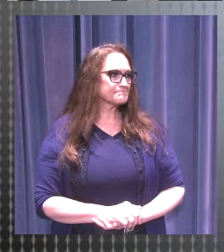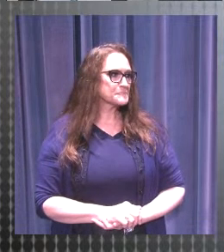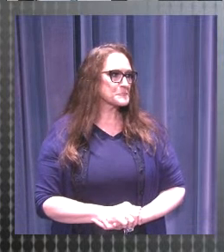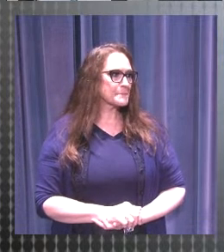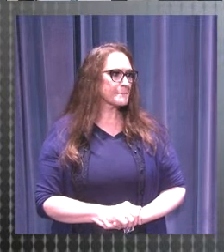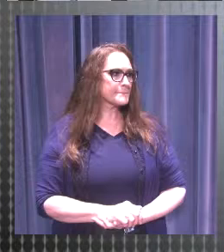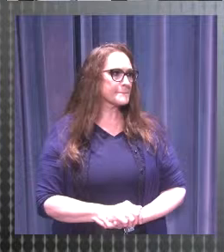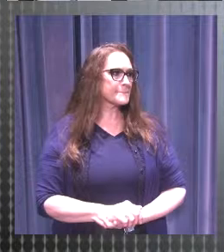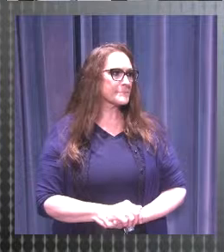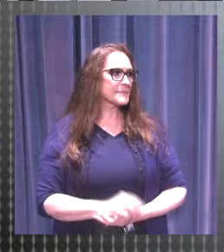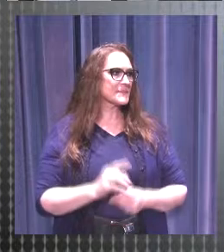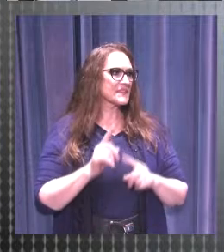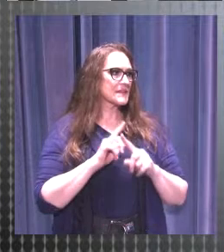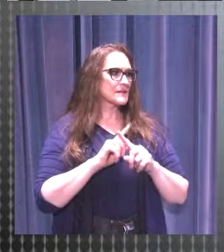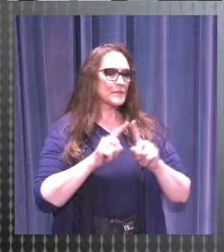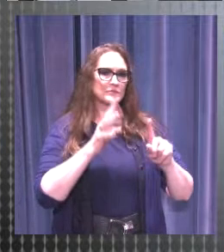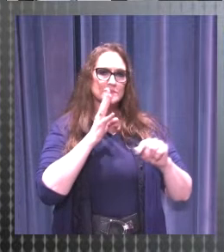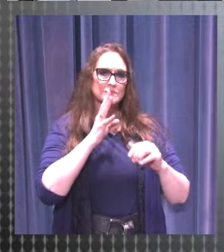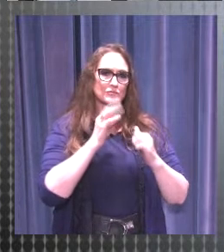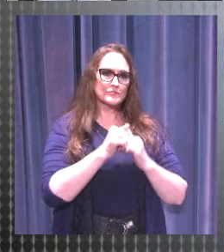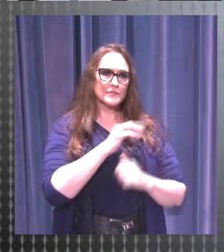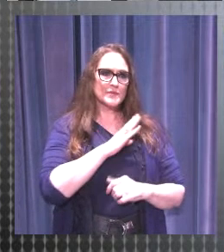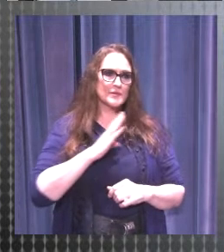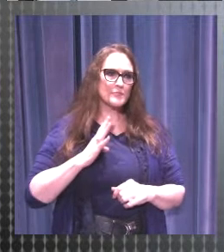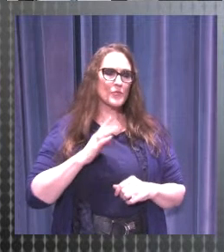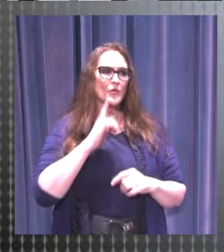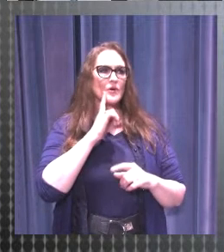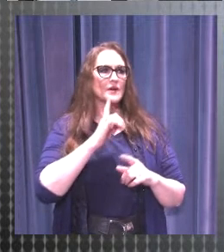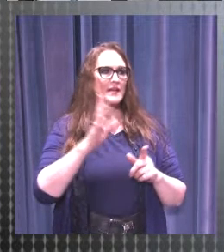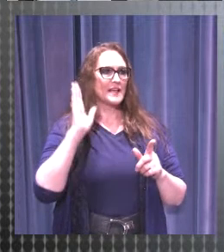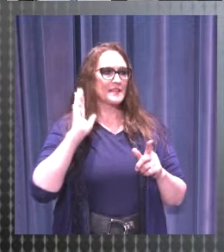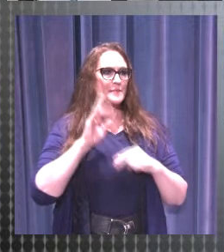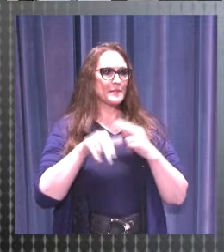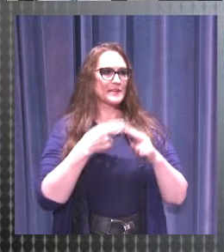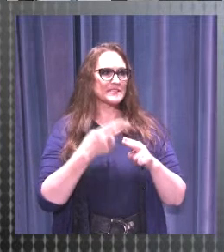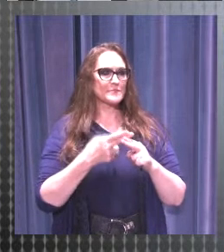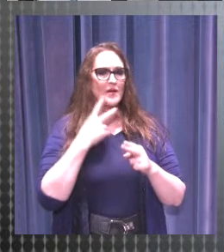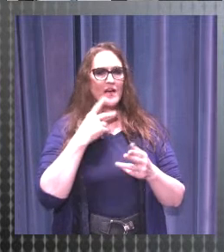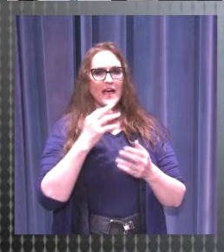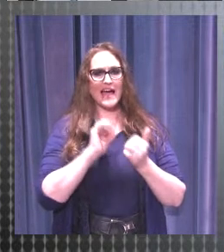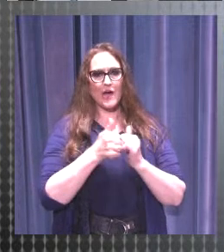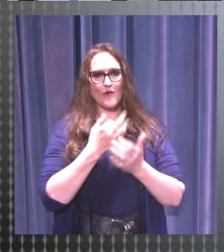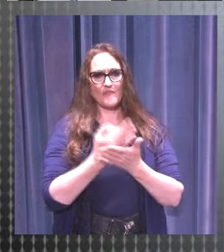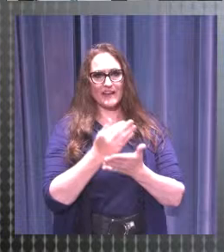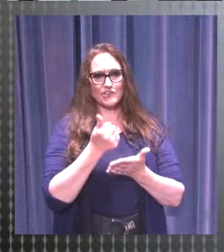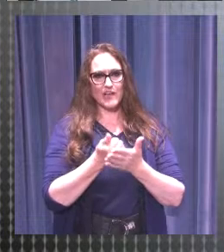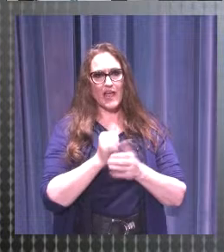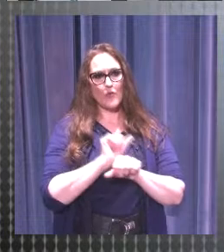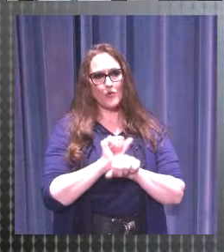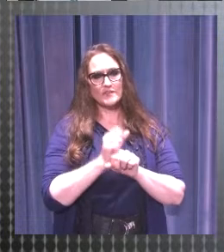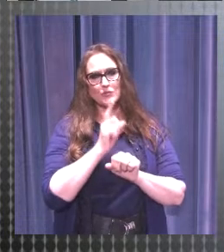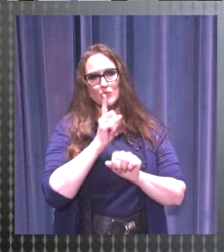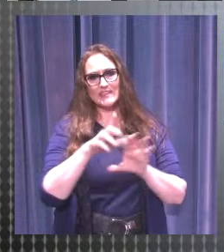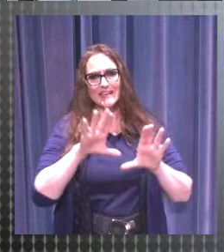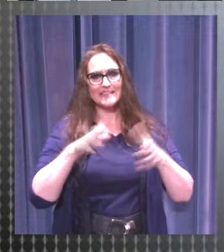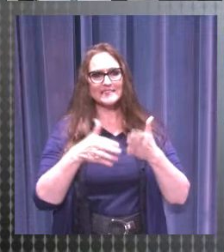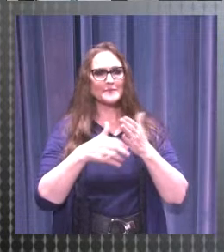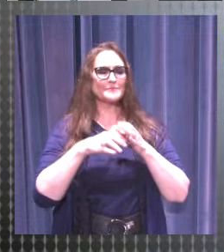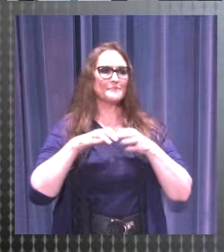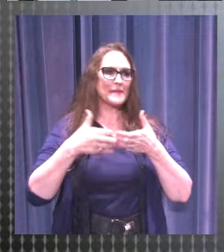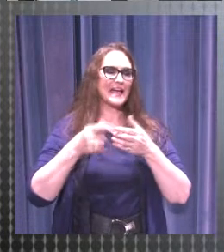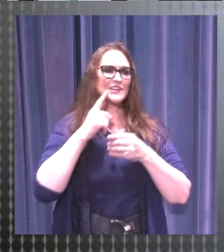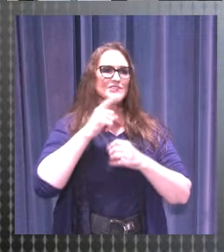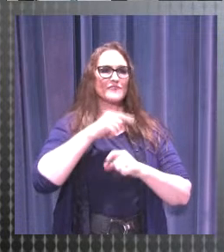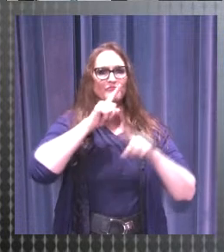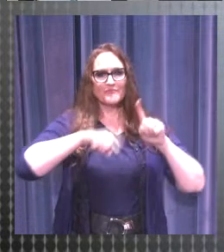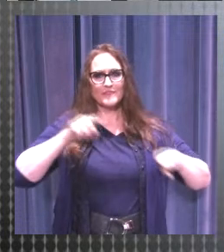know, I've talked to the board in the past about how financial aid works, and it's really a package of